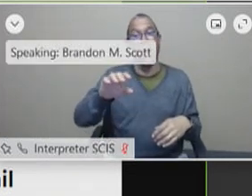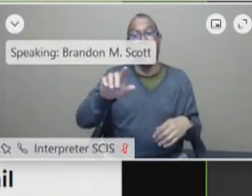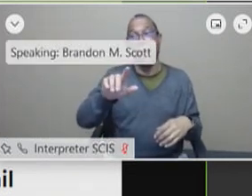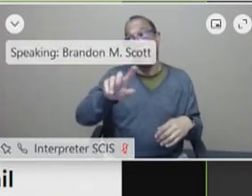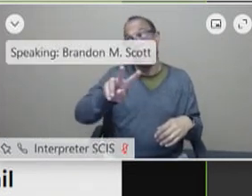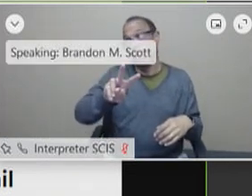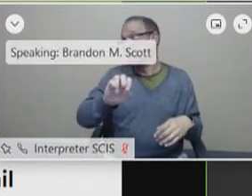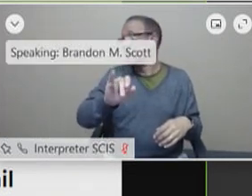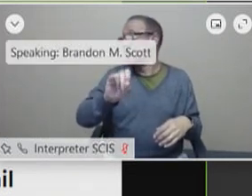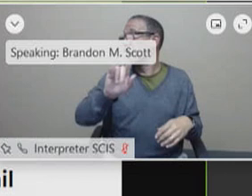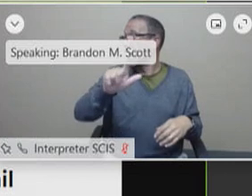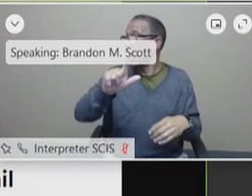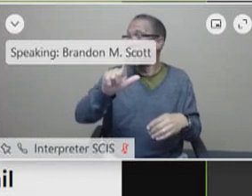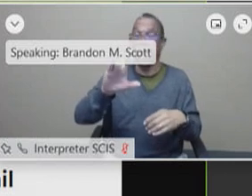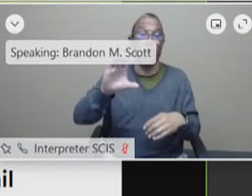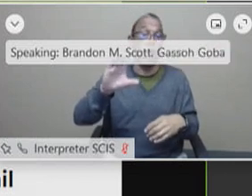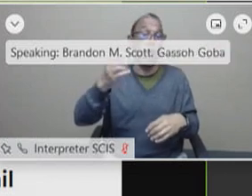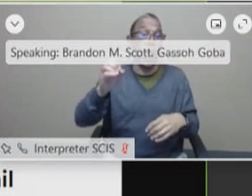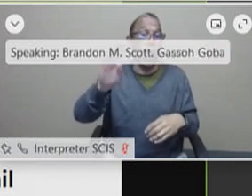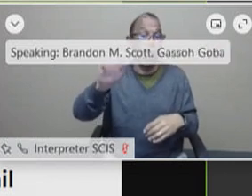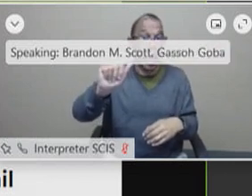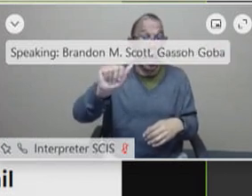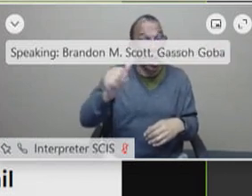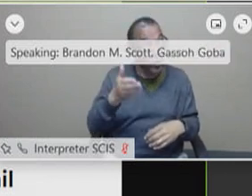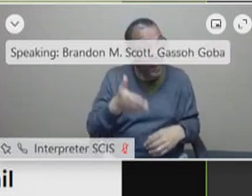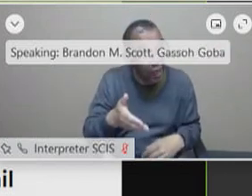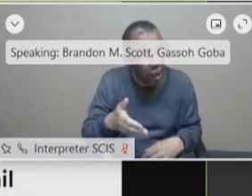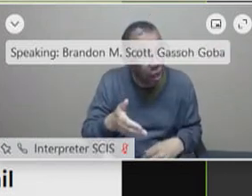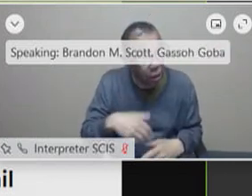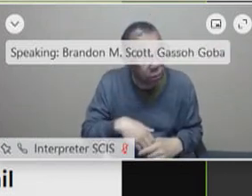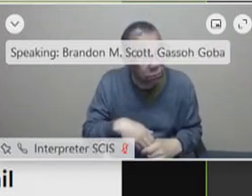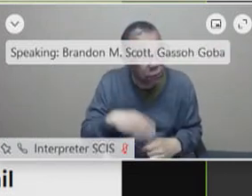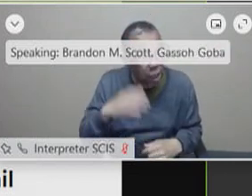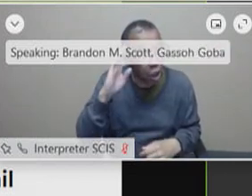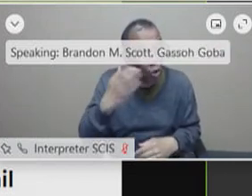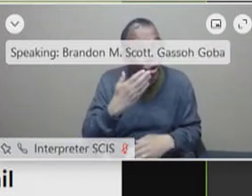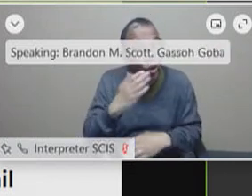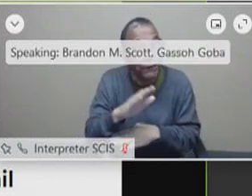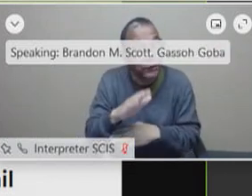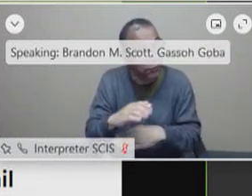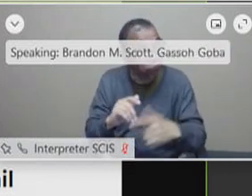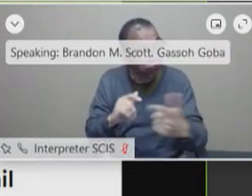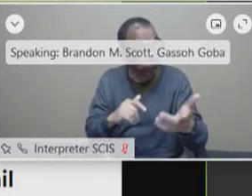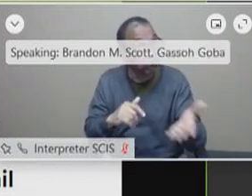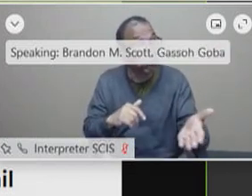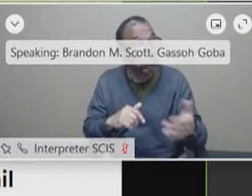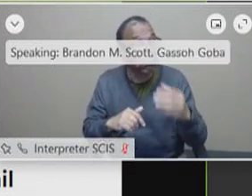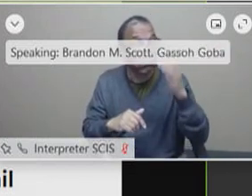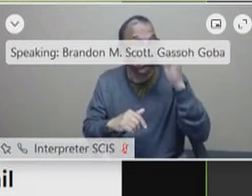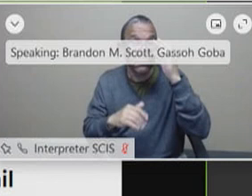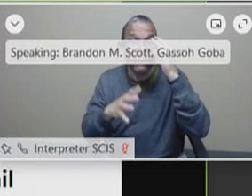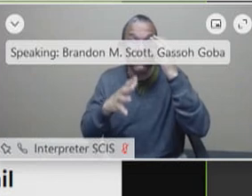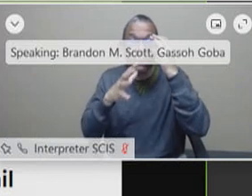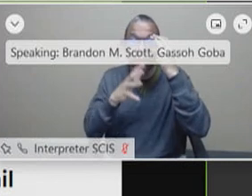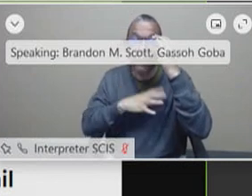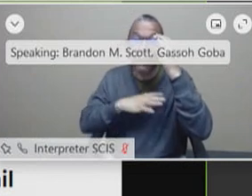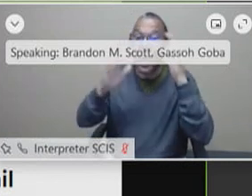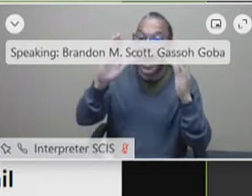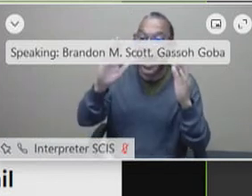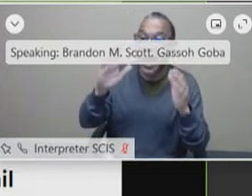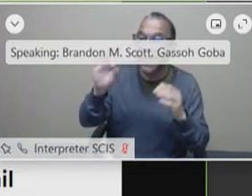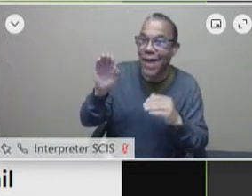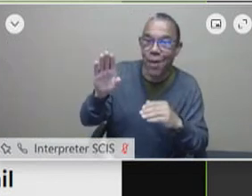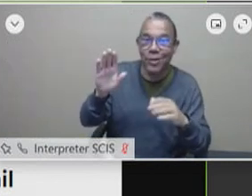there? Hello. Hey, hello, hello. Good evening. The floor is yours. Hi, fabulous. Yeah, thank you all